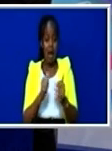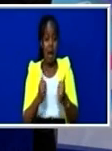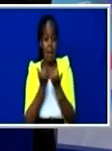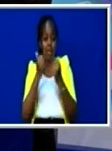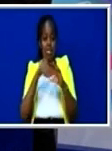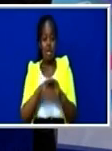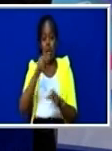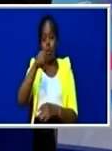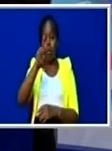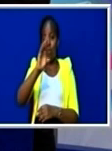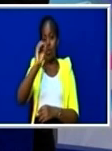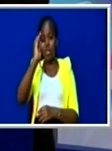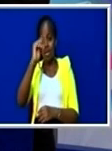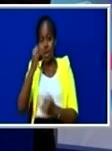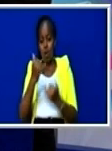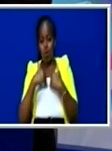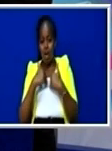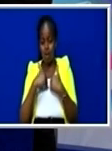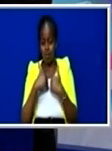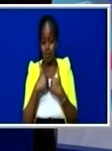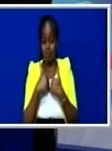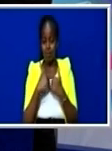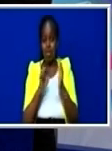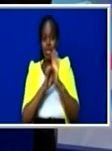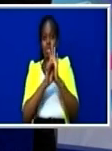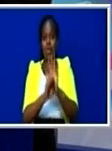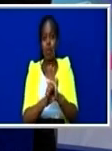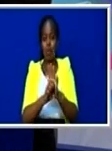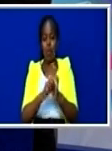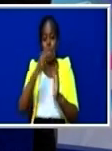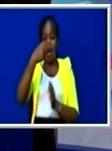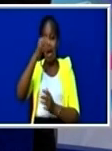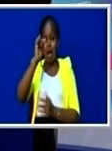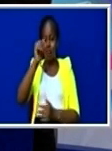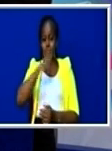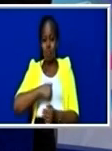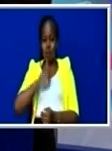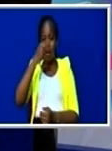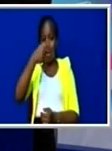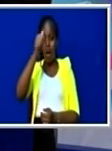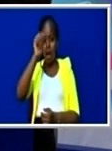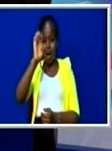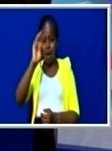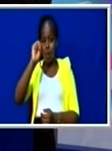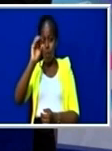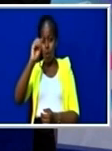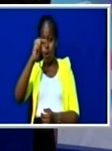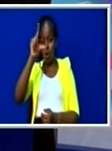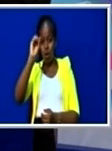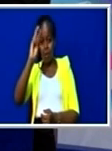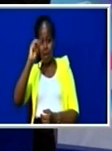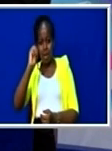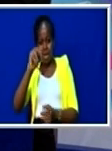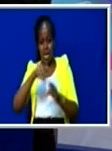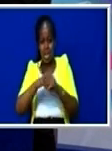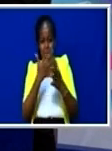in proteins. So we have a protein such as hemoglobin. I don't know whether you've ever heard of hemoglobin. In the blood.